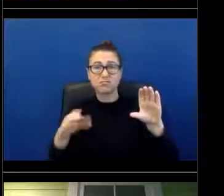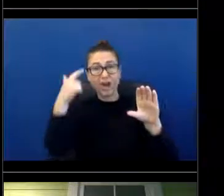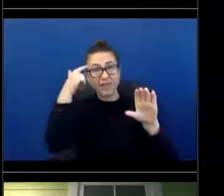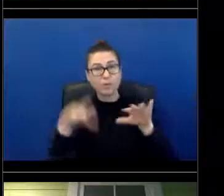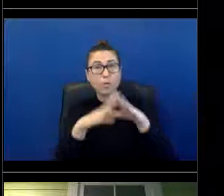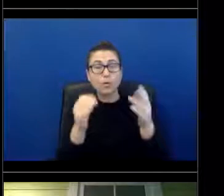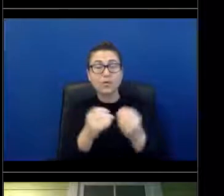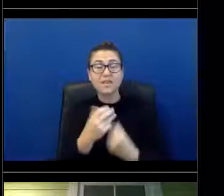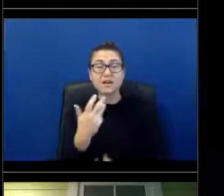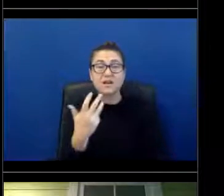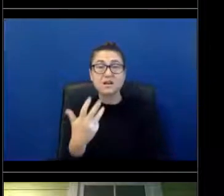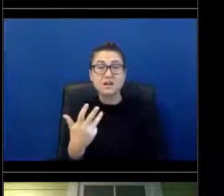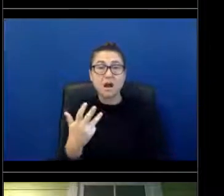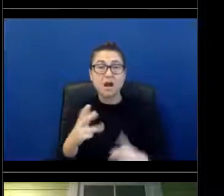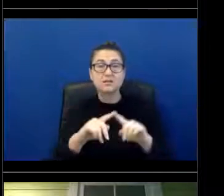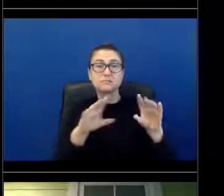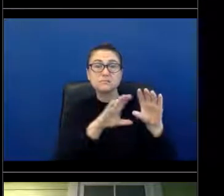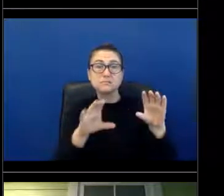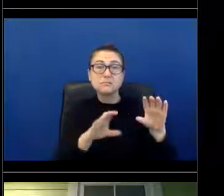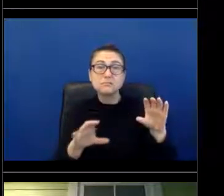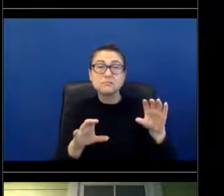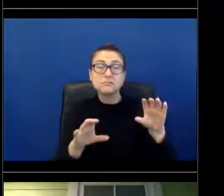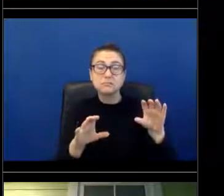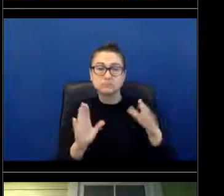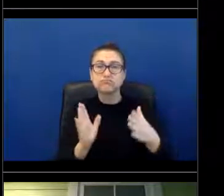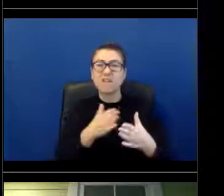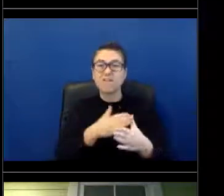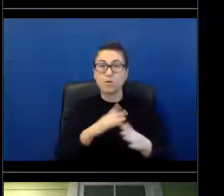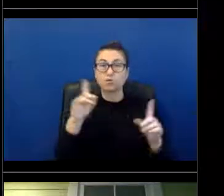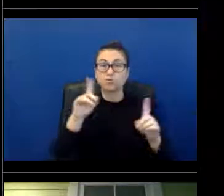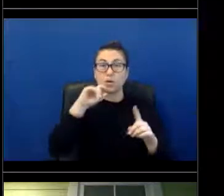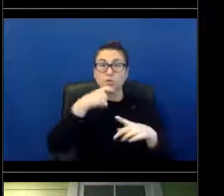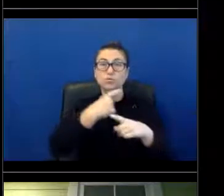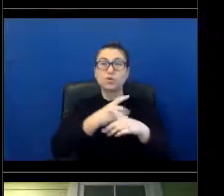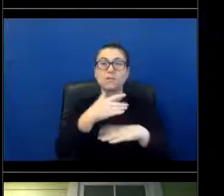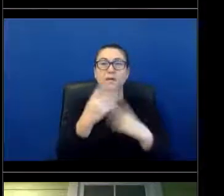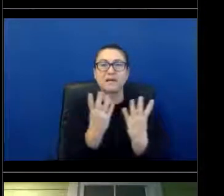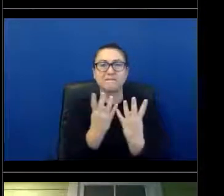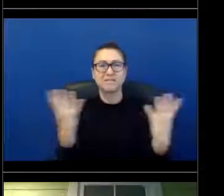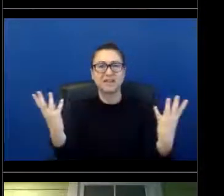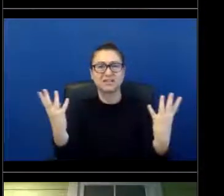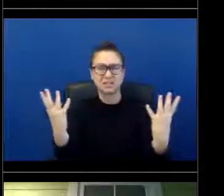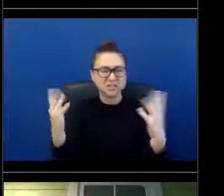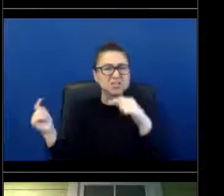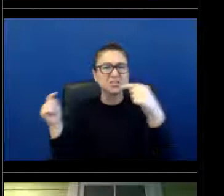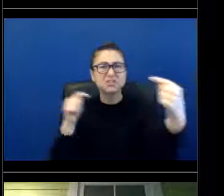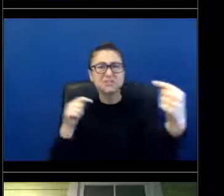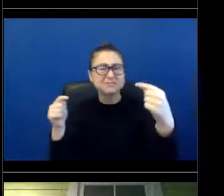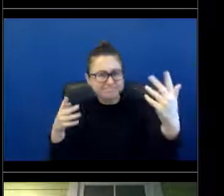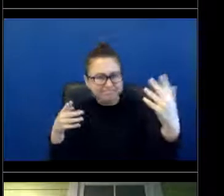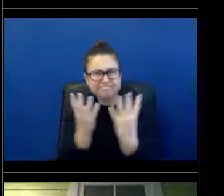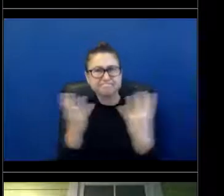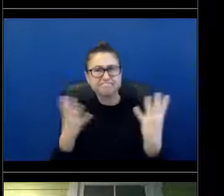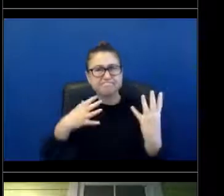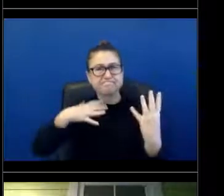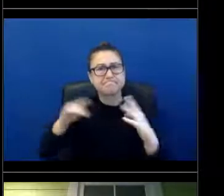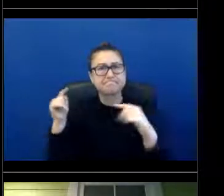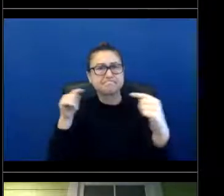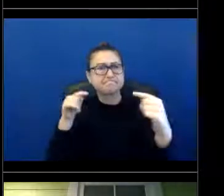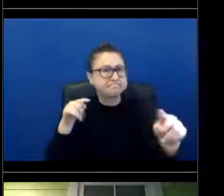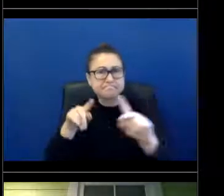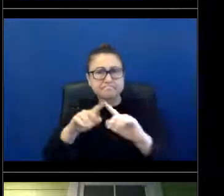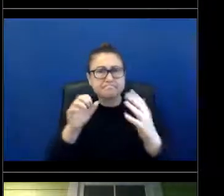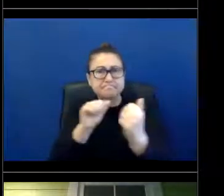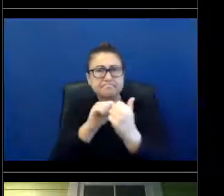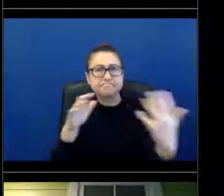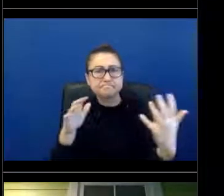about resolving fencing disputes today in this webinar, and the webinar following this we're going to look at 2 other ones,